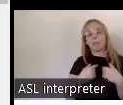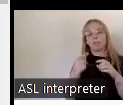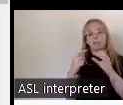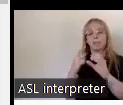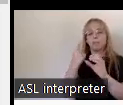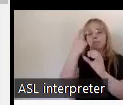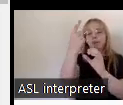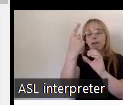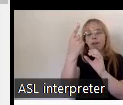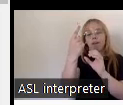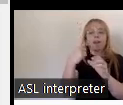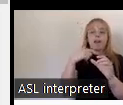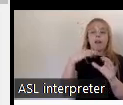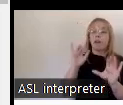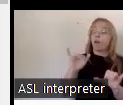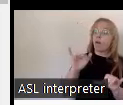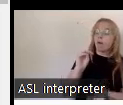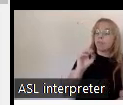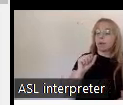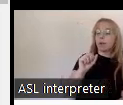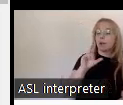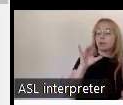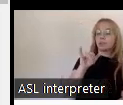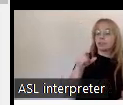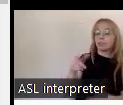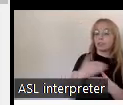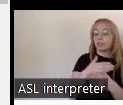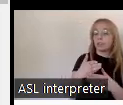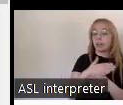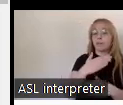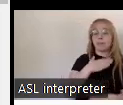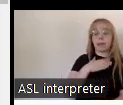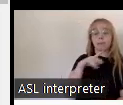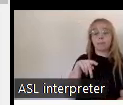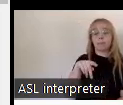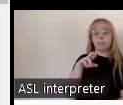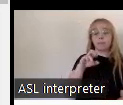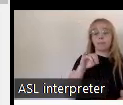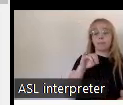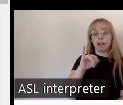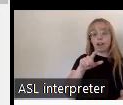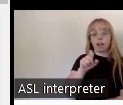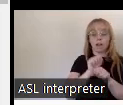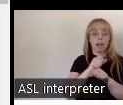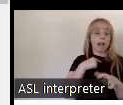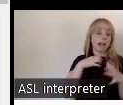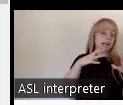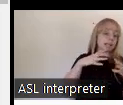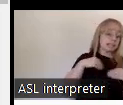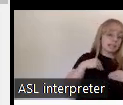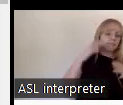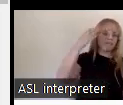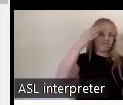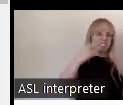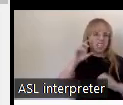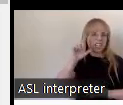would get notification that Marcy has shared with me my profile work. And I can choose to accept it, to decide later, or